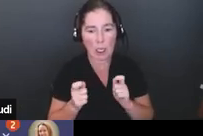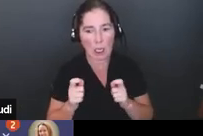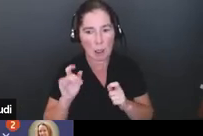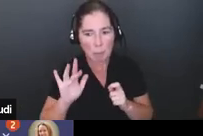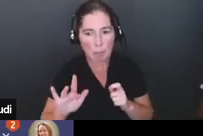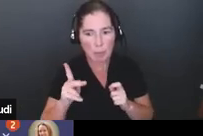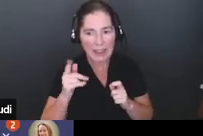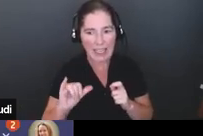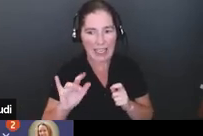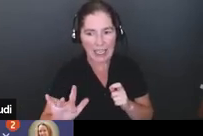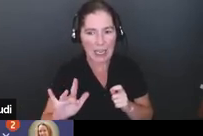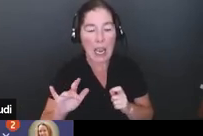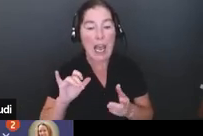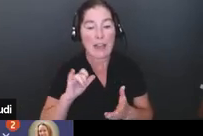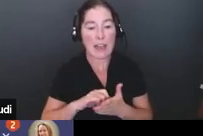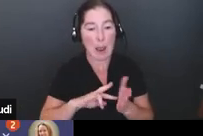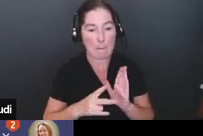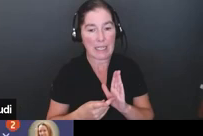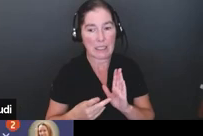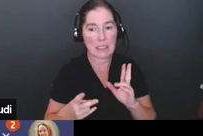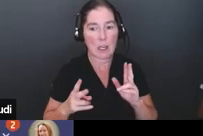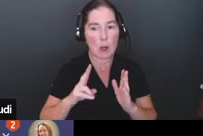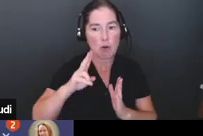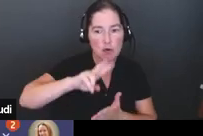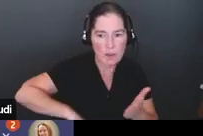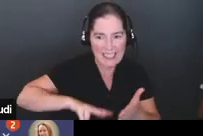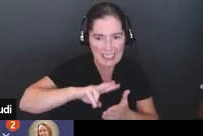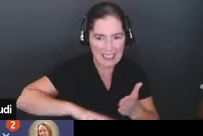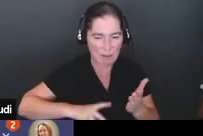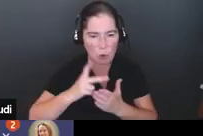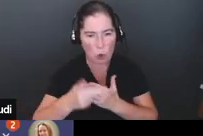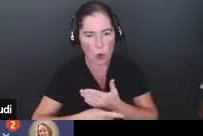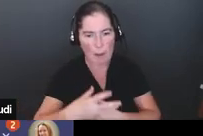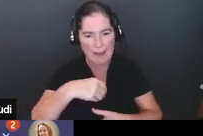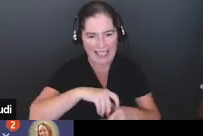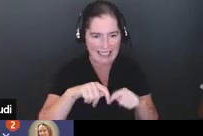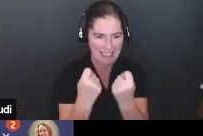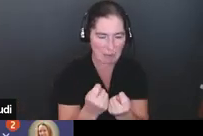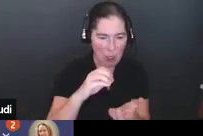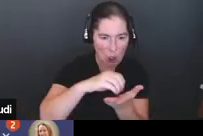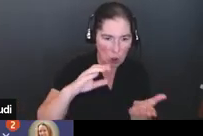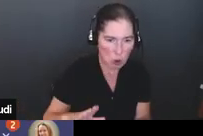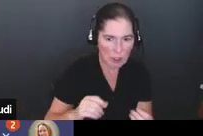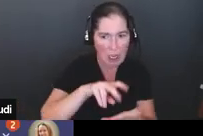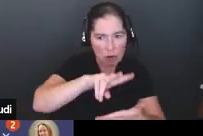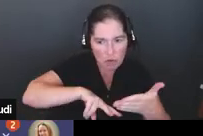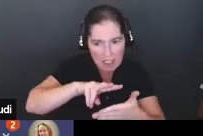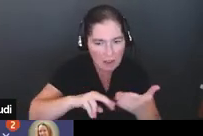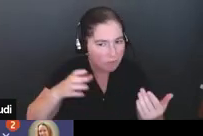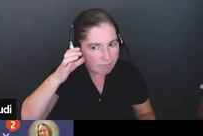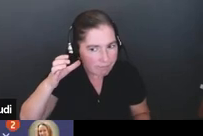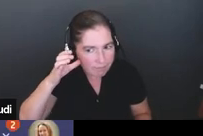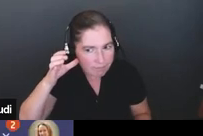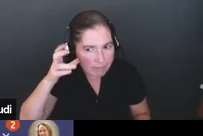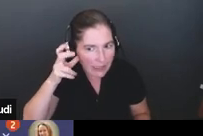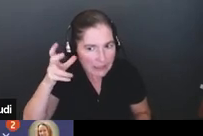So this is an immersive reader inside of Teams that my student can use to have the assignment read to